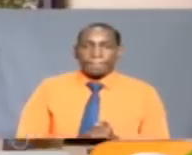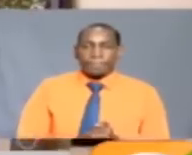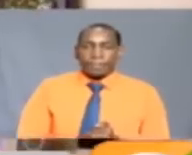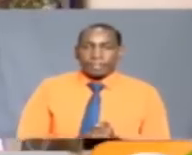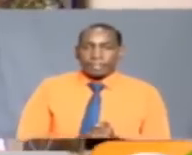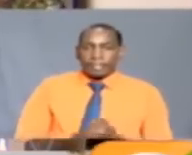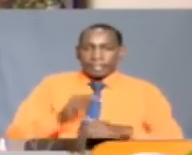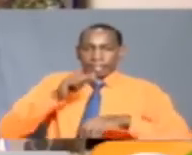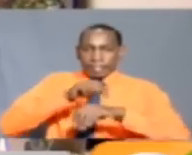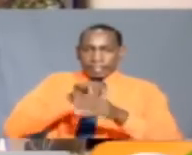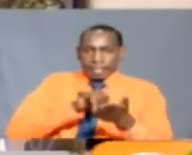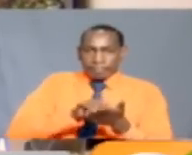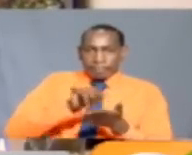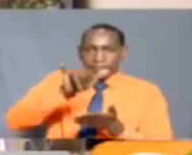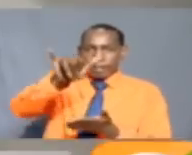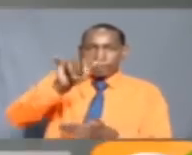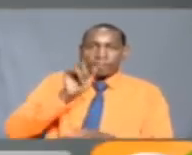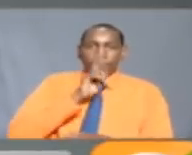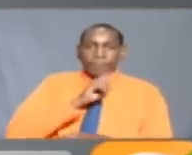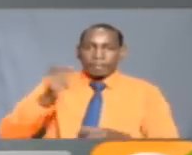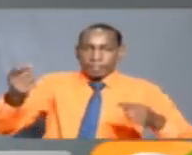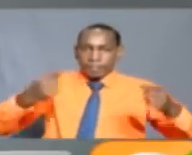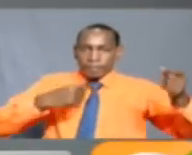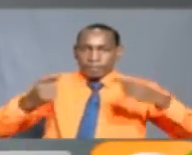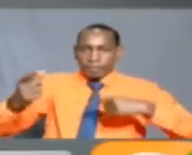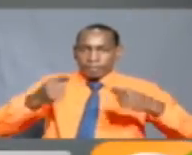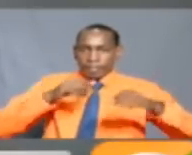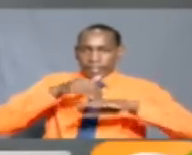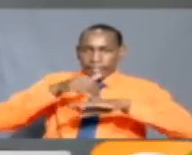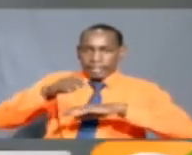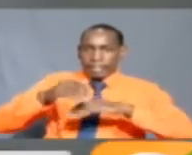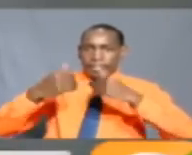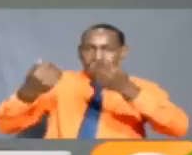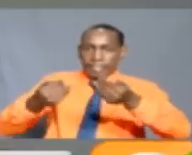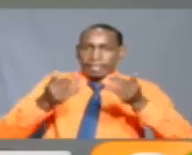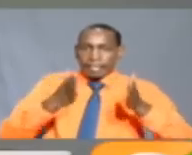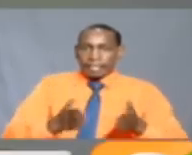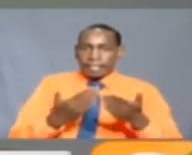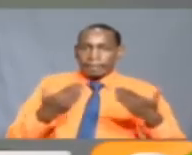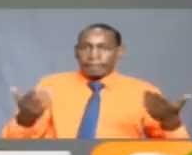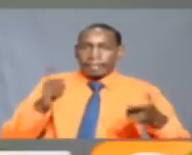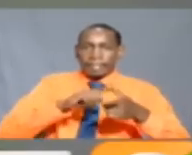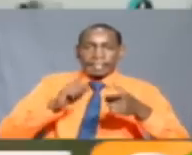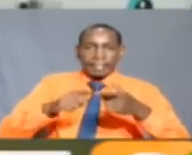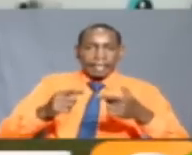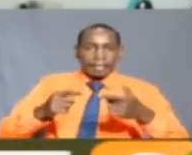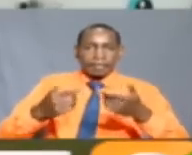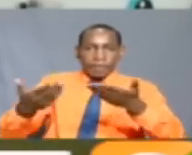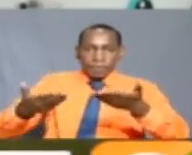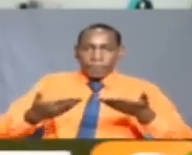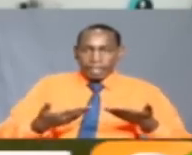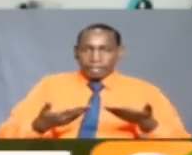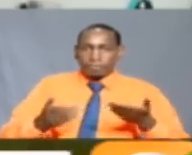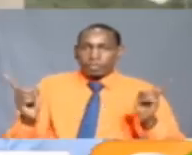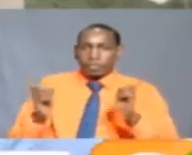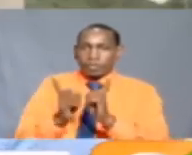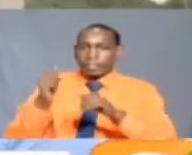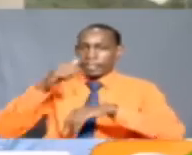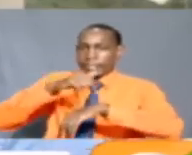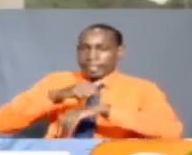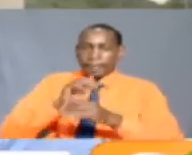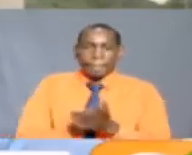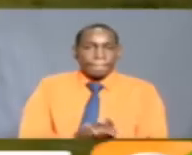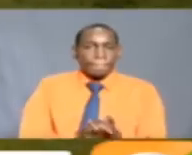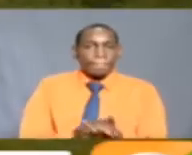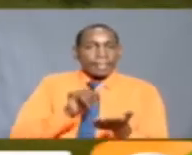See, once it takes off, an SMS alert is sent to the recipient of the package, who then receives it in a matter of minutes. The